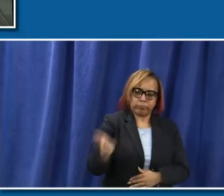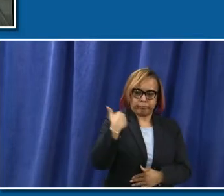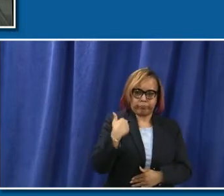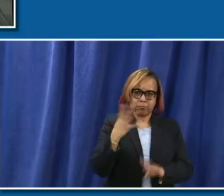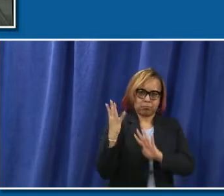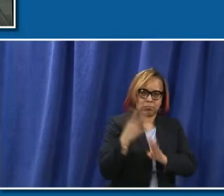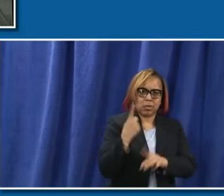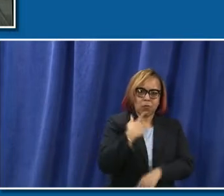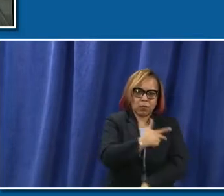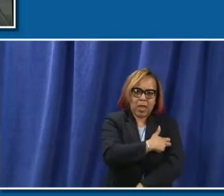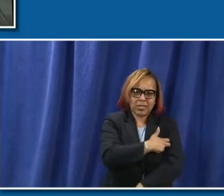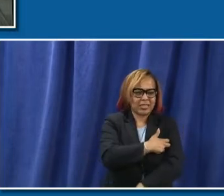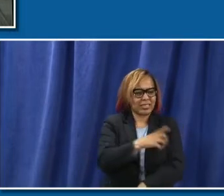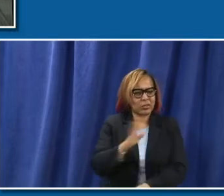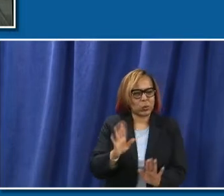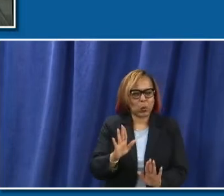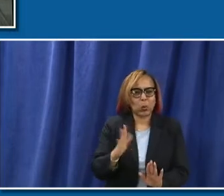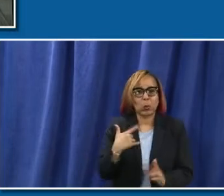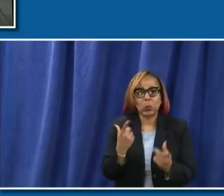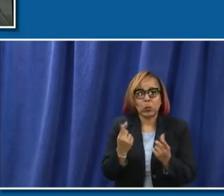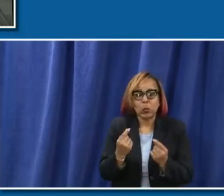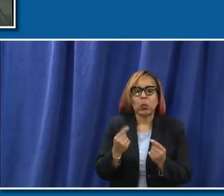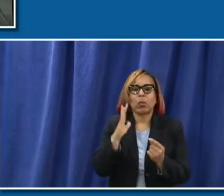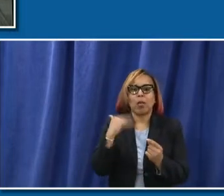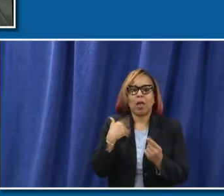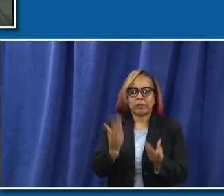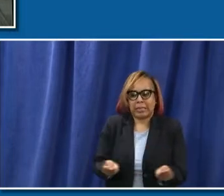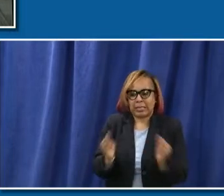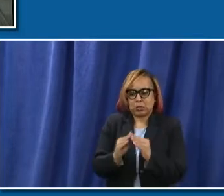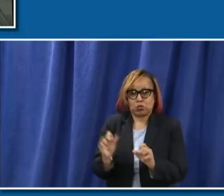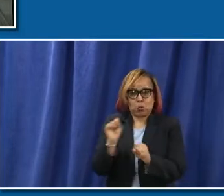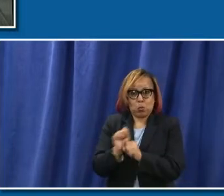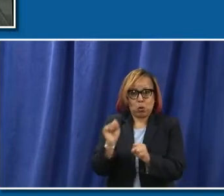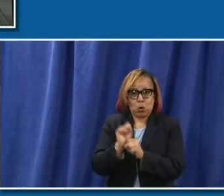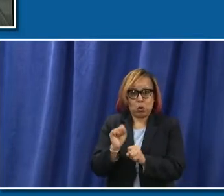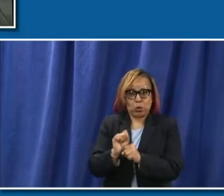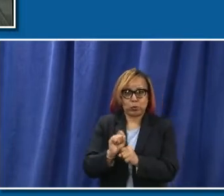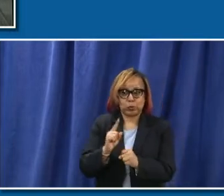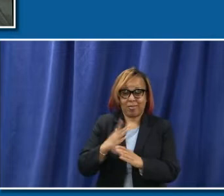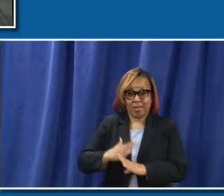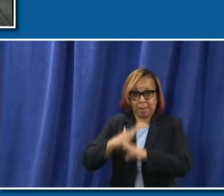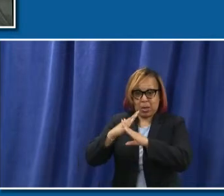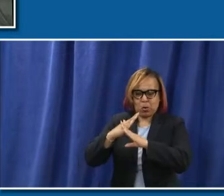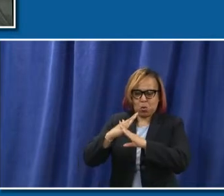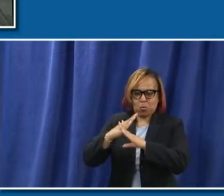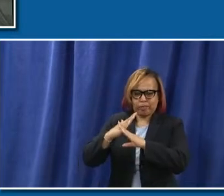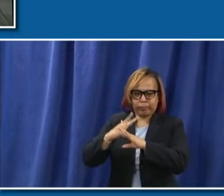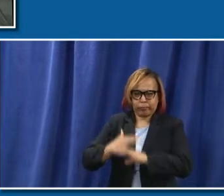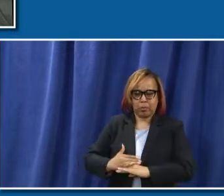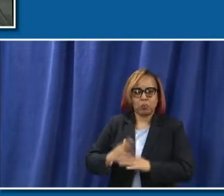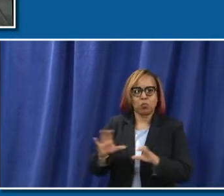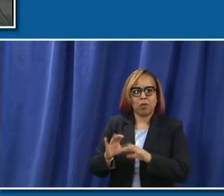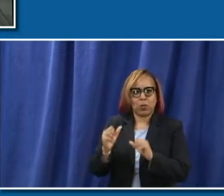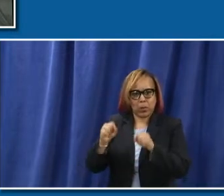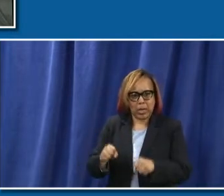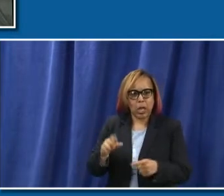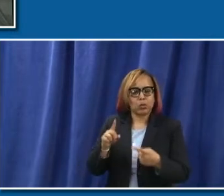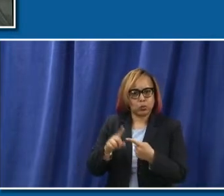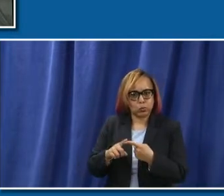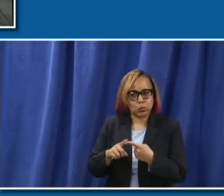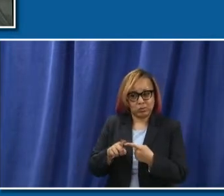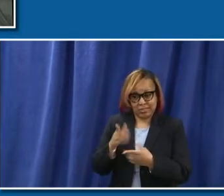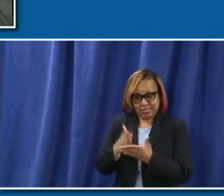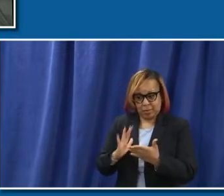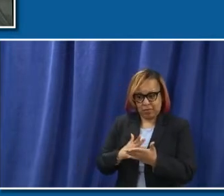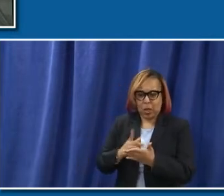vaccinated. What we will do is do additional work to lower the barriers and to do everything we can in